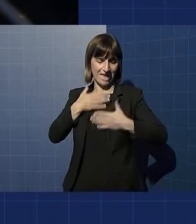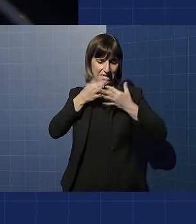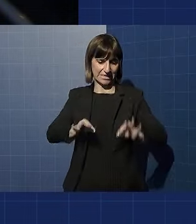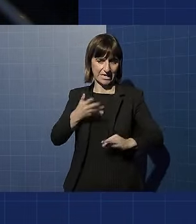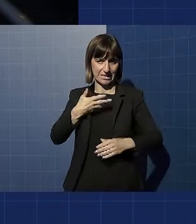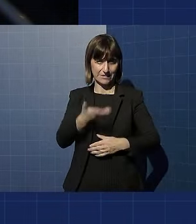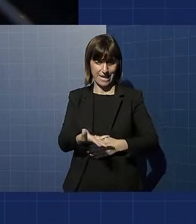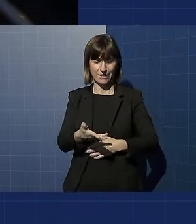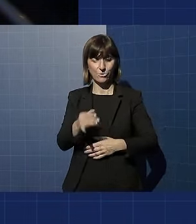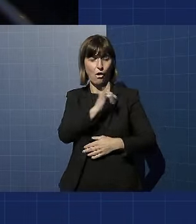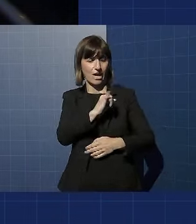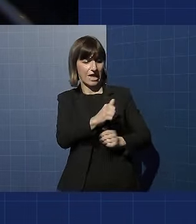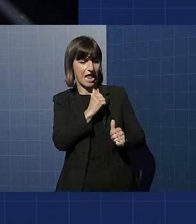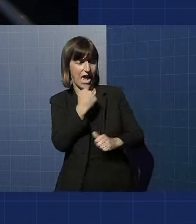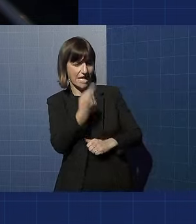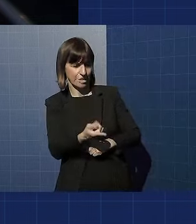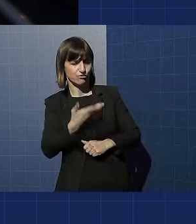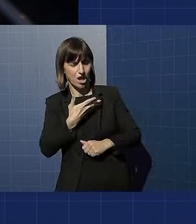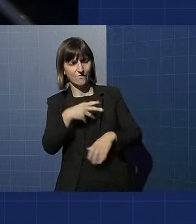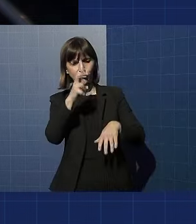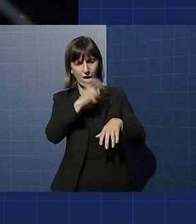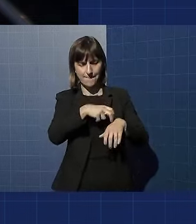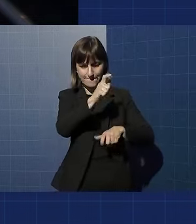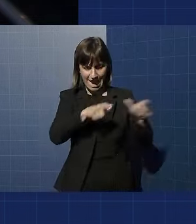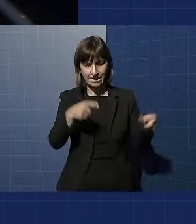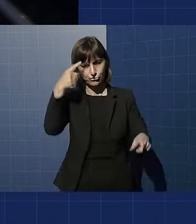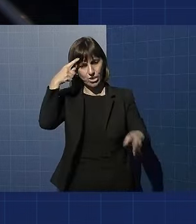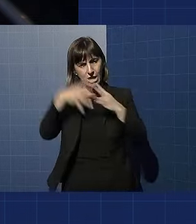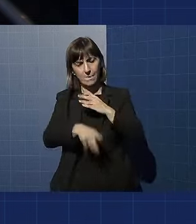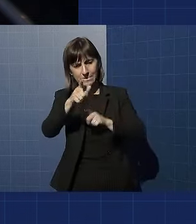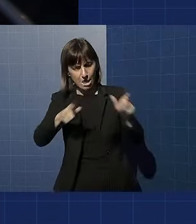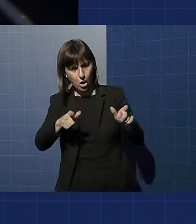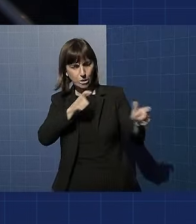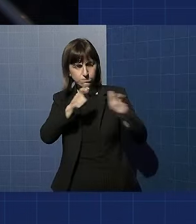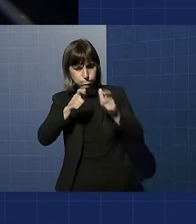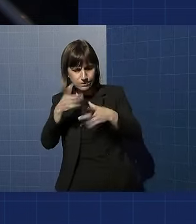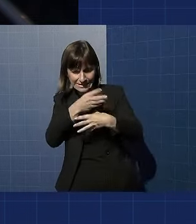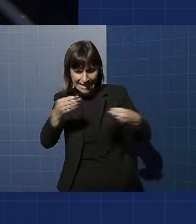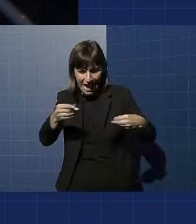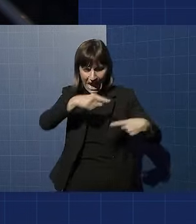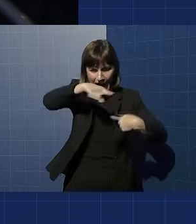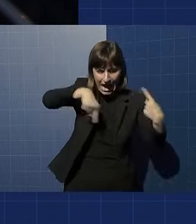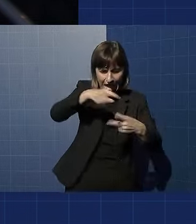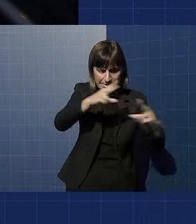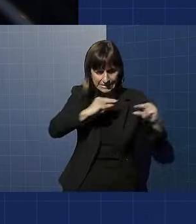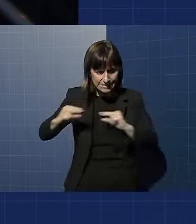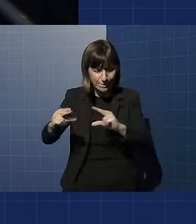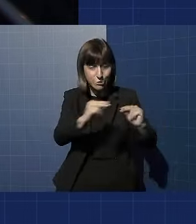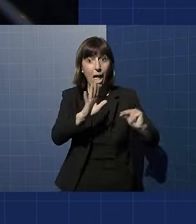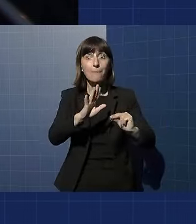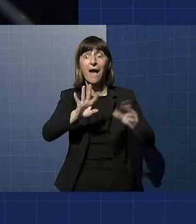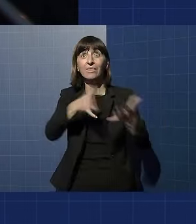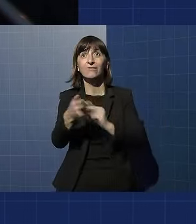everything is in the public domain. And this is always the tricky thing as a scientist. Of course, we want to get all that information because